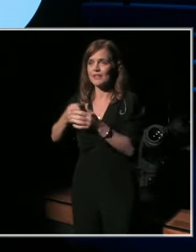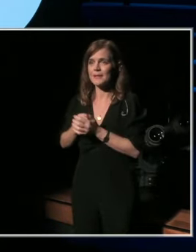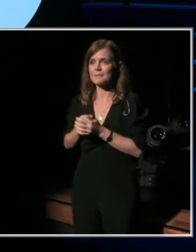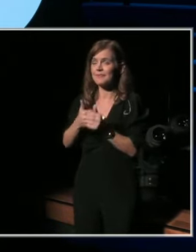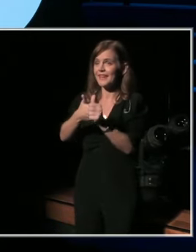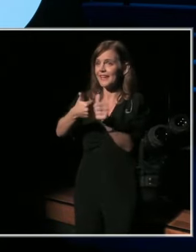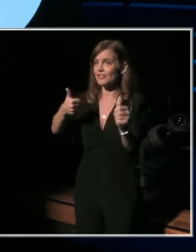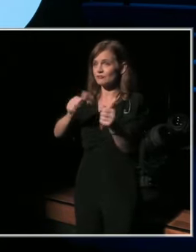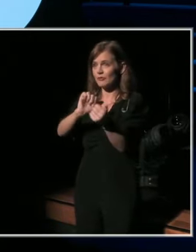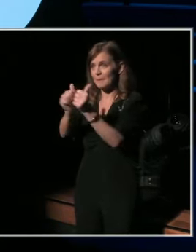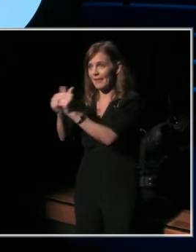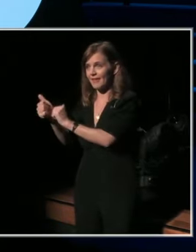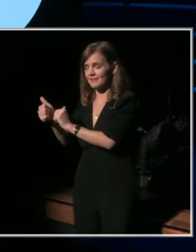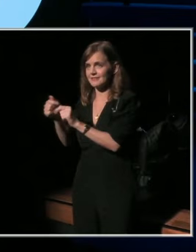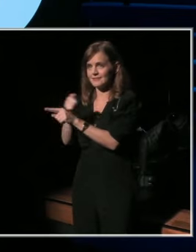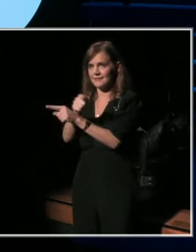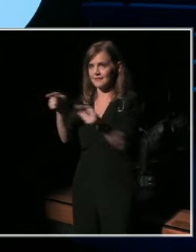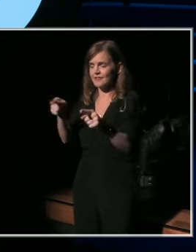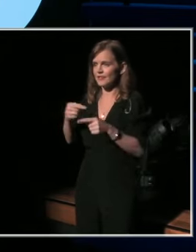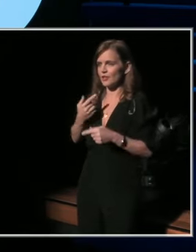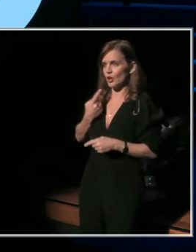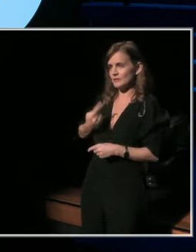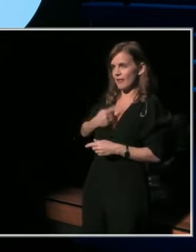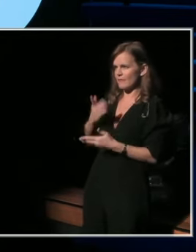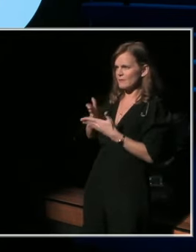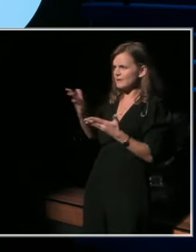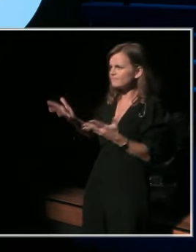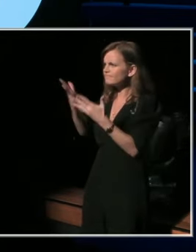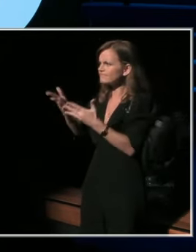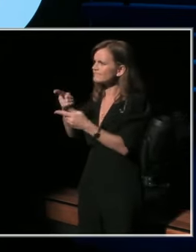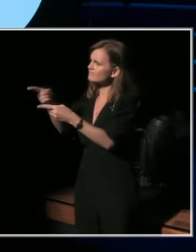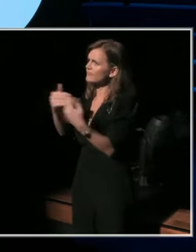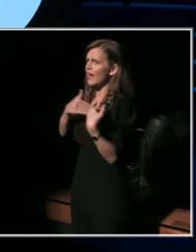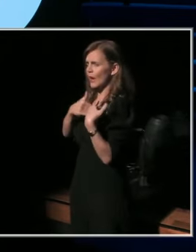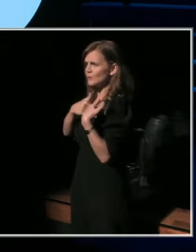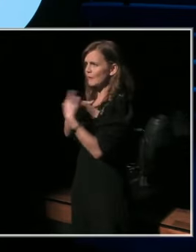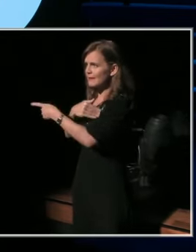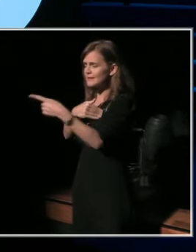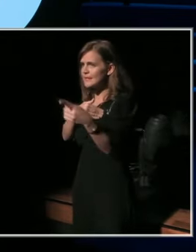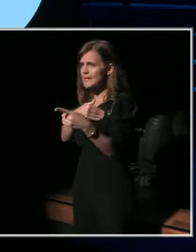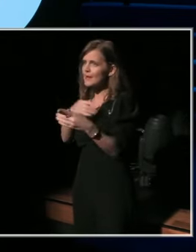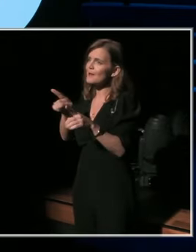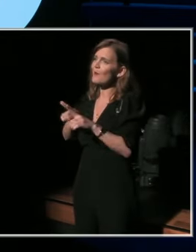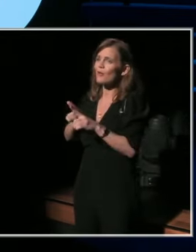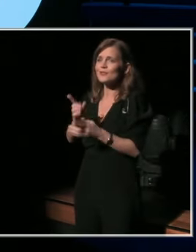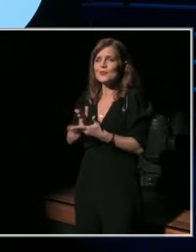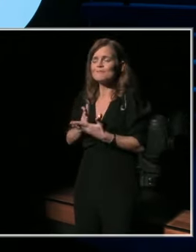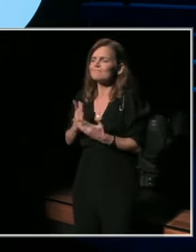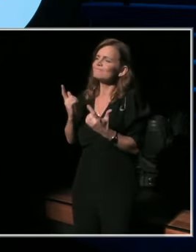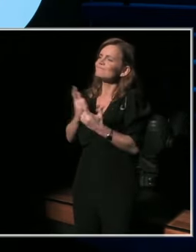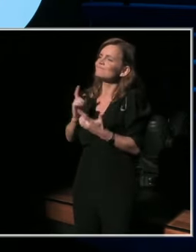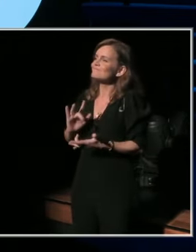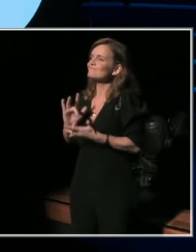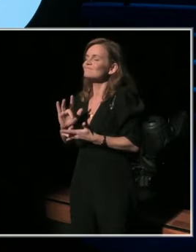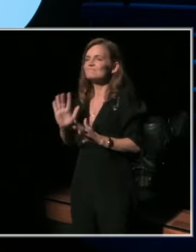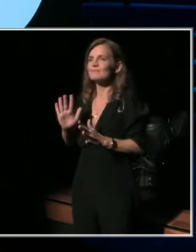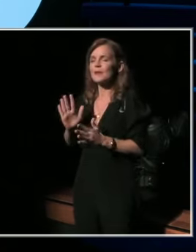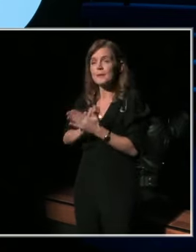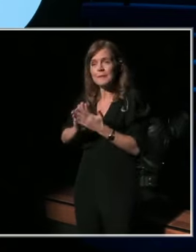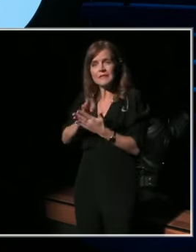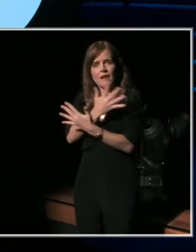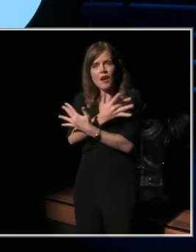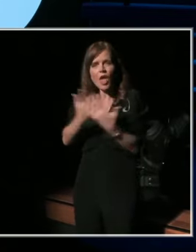industry peers, she has pushed for engagement and accountability, but teamed it with empathy and humility in a way that has encouraged dozens of